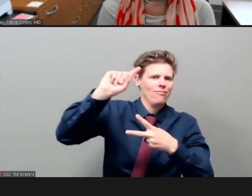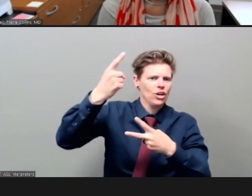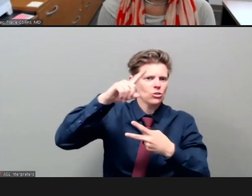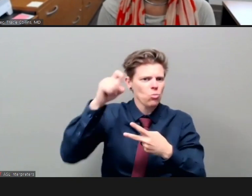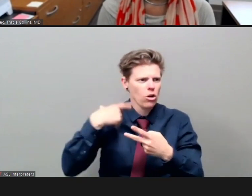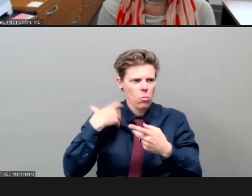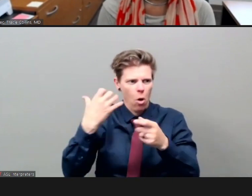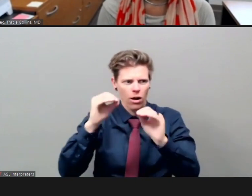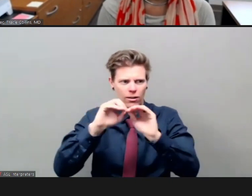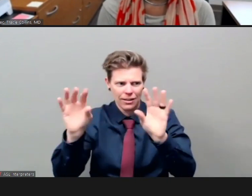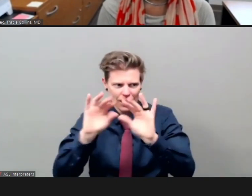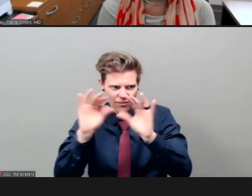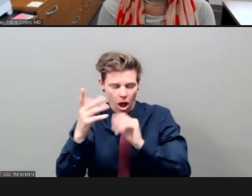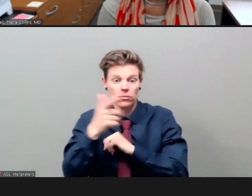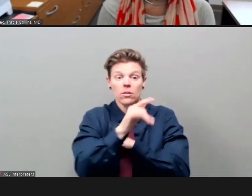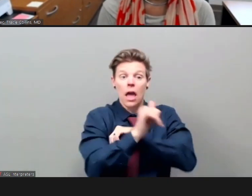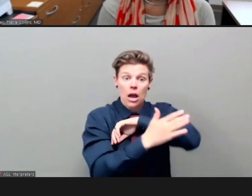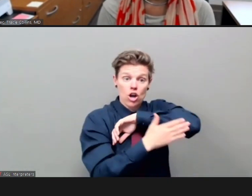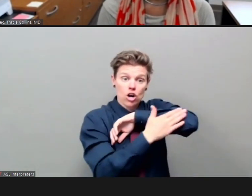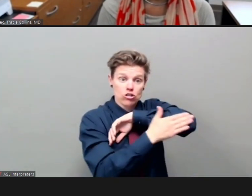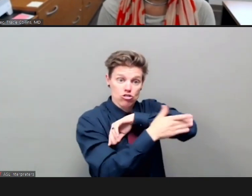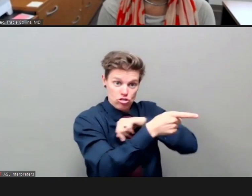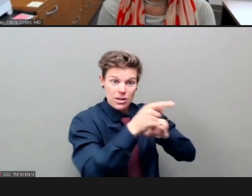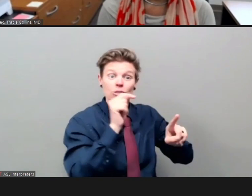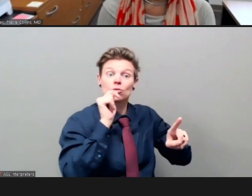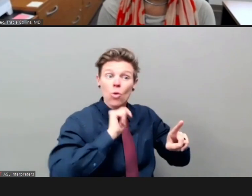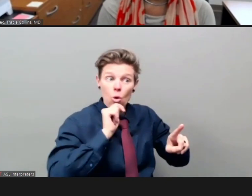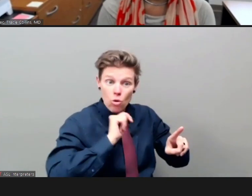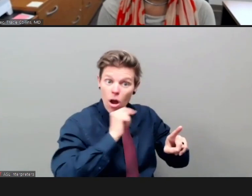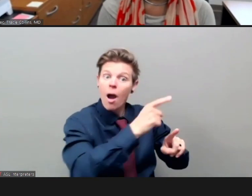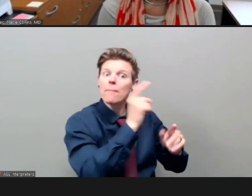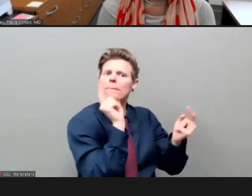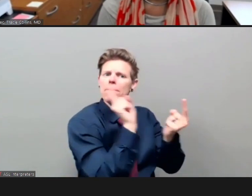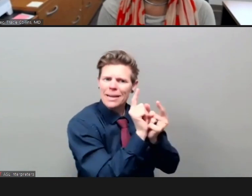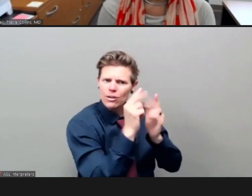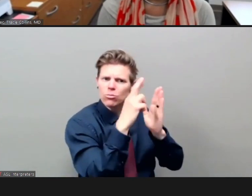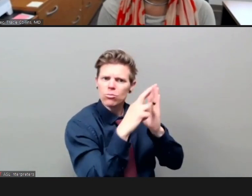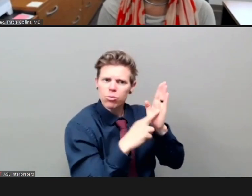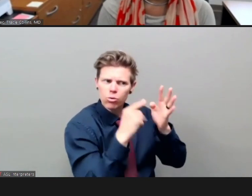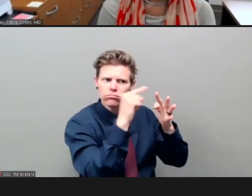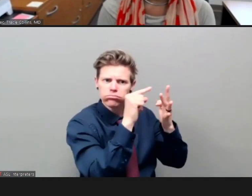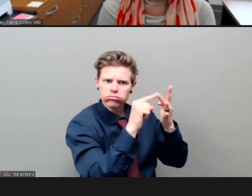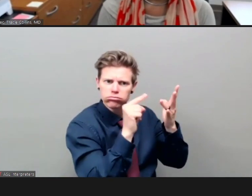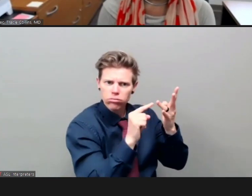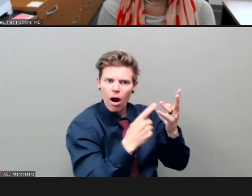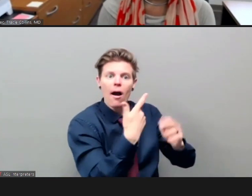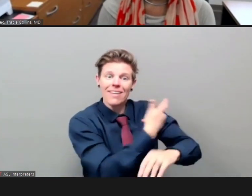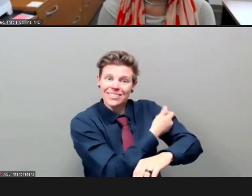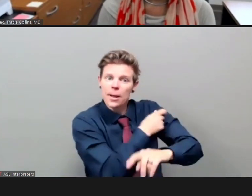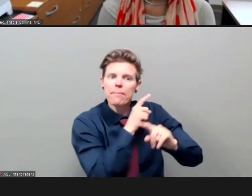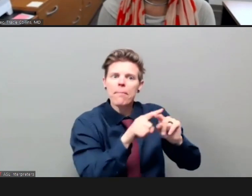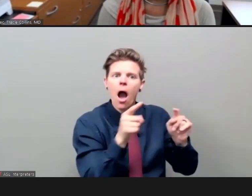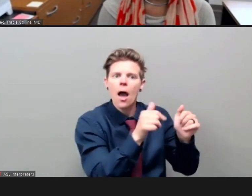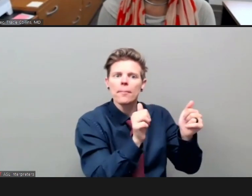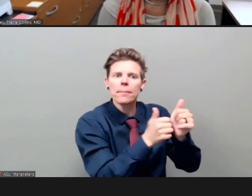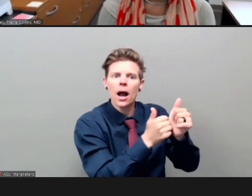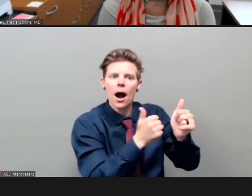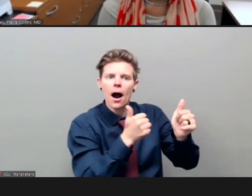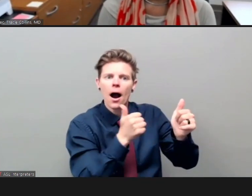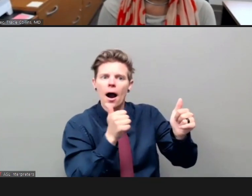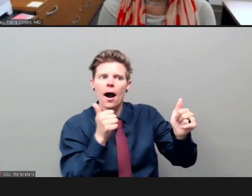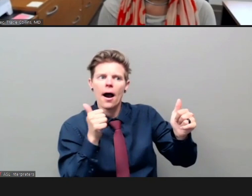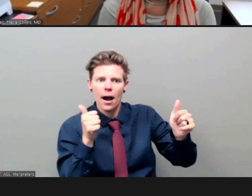turquoise and they're meeting the vaccination requirements, but then they fall behind, but they meet the other 2 metrics. Remember, now it's